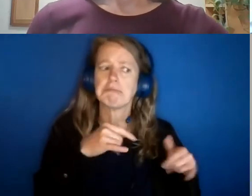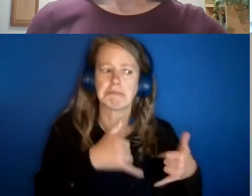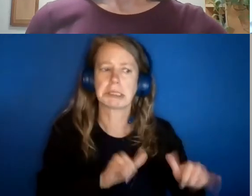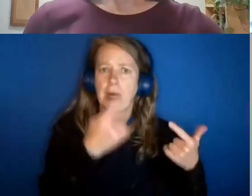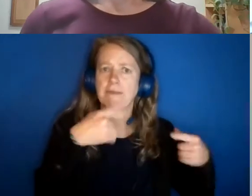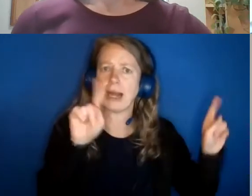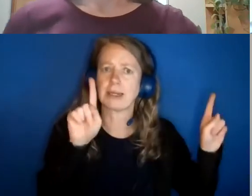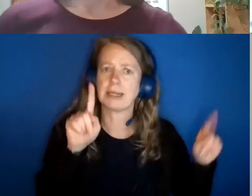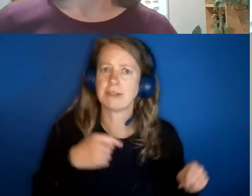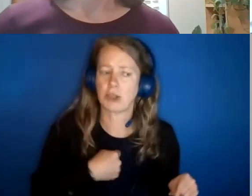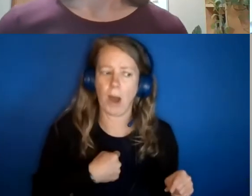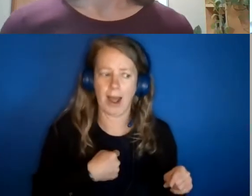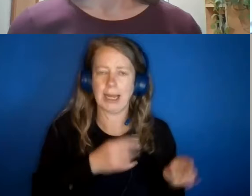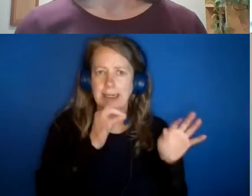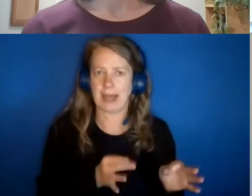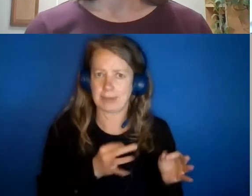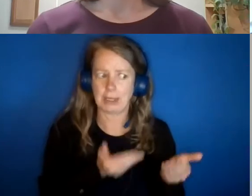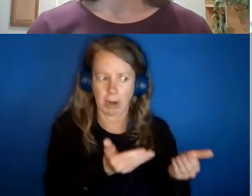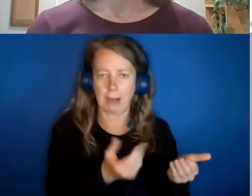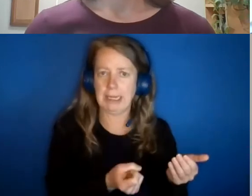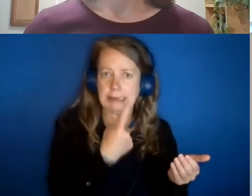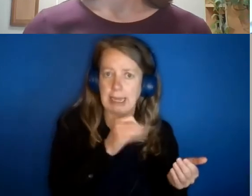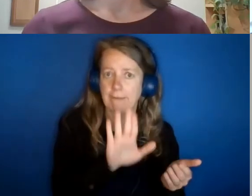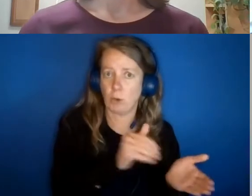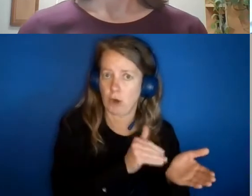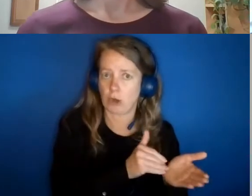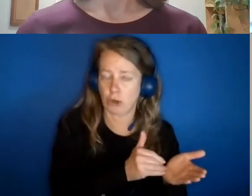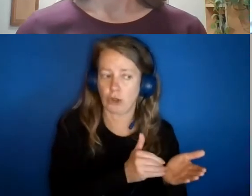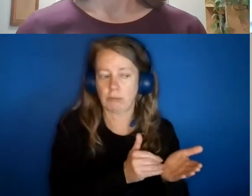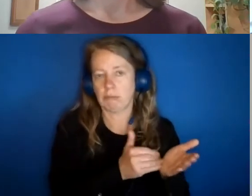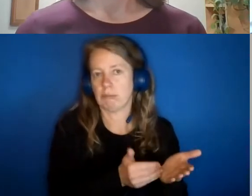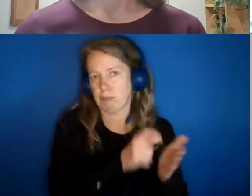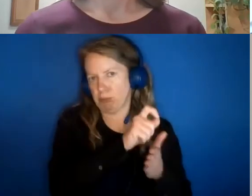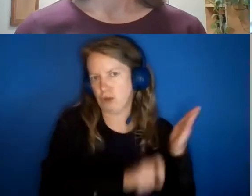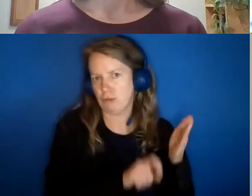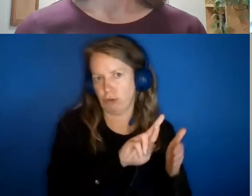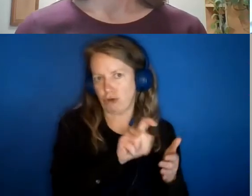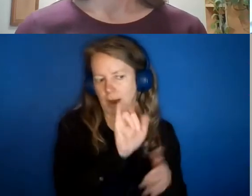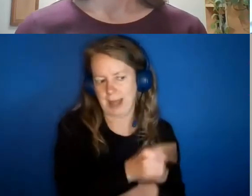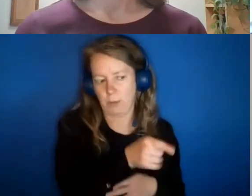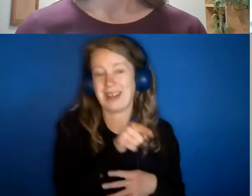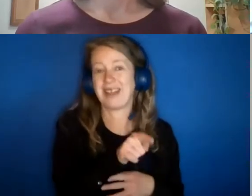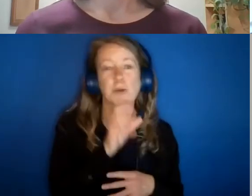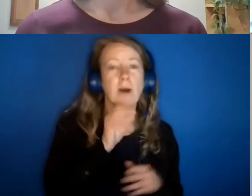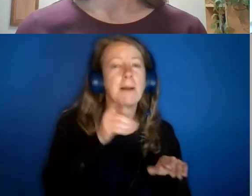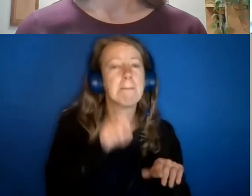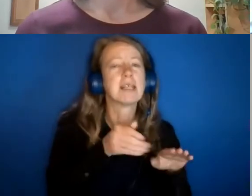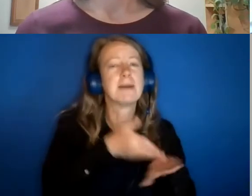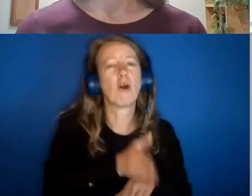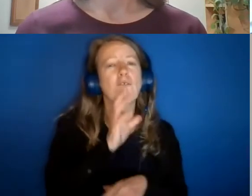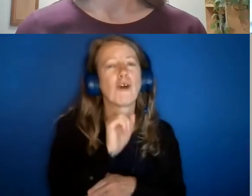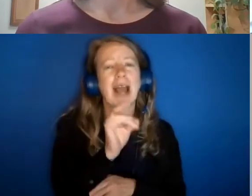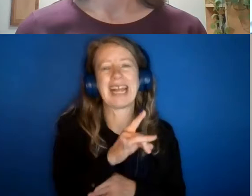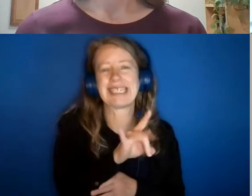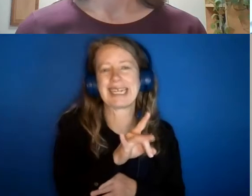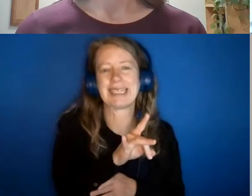the one that's recommended by your provider. This one is 18 and older. Can't be pregnant and take this because of problems